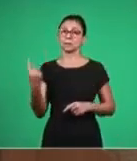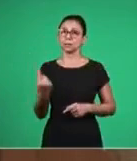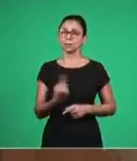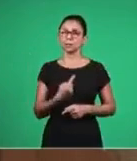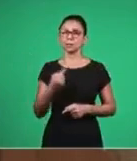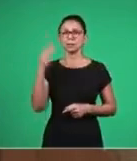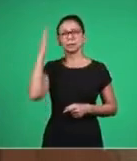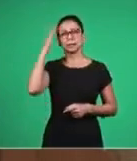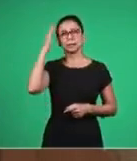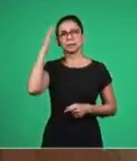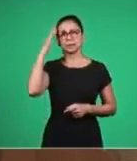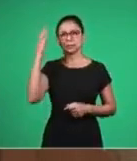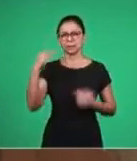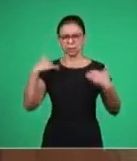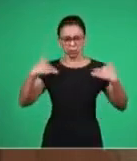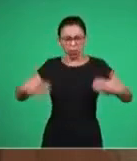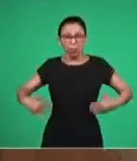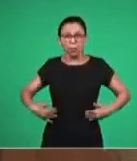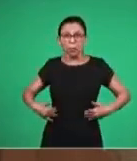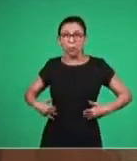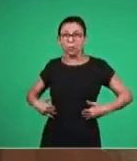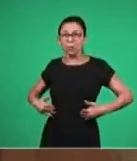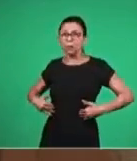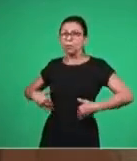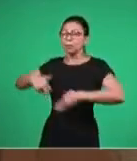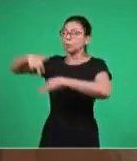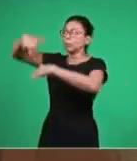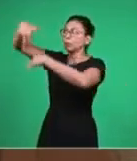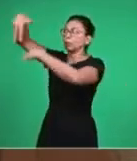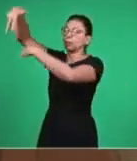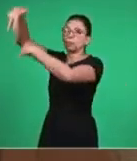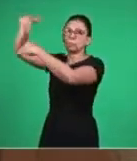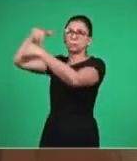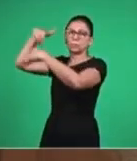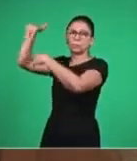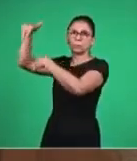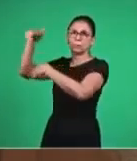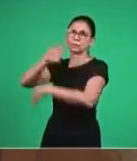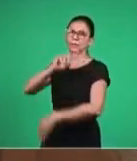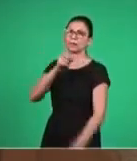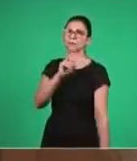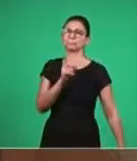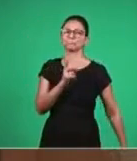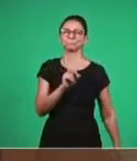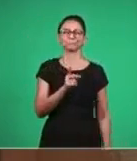is not the meat and not the blood that will not go